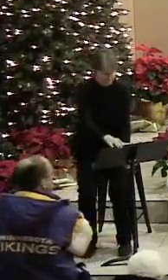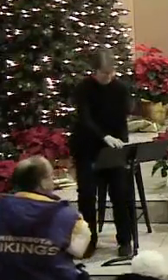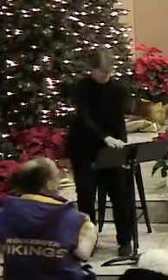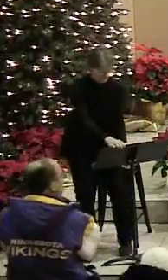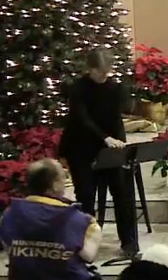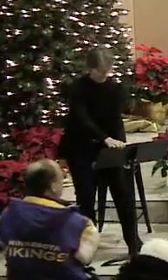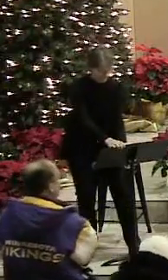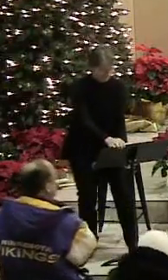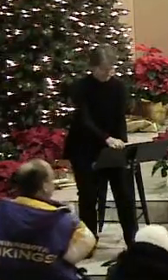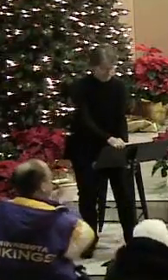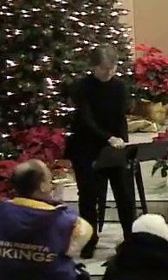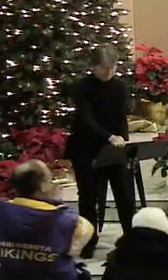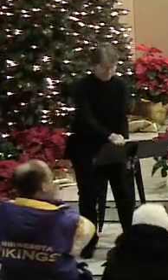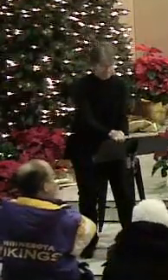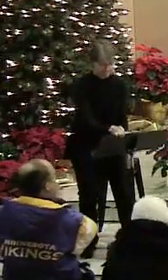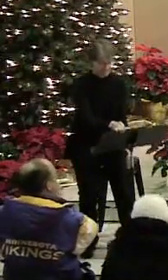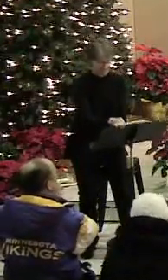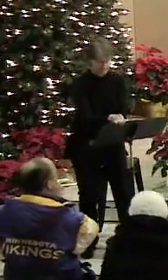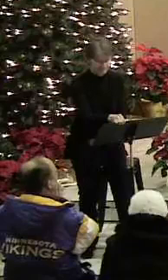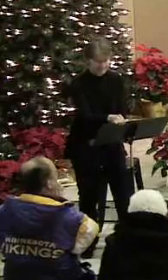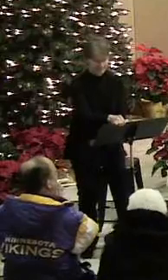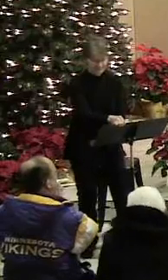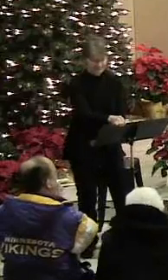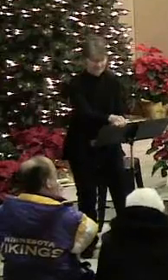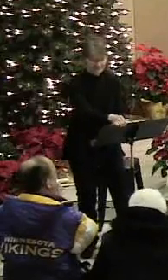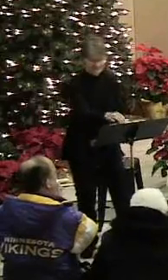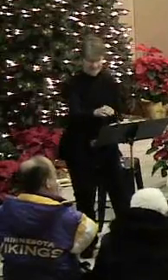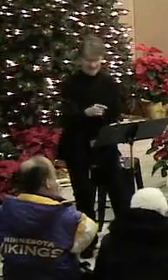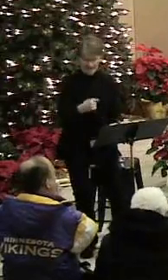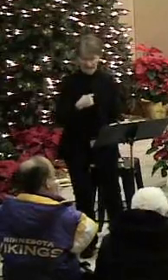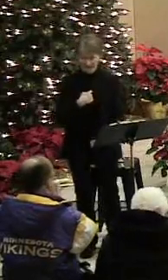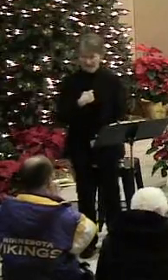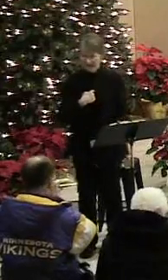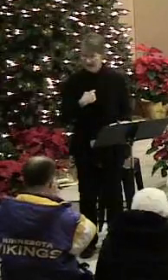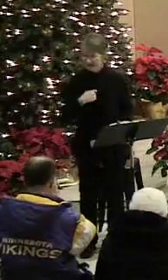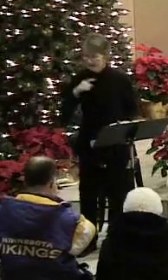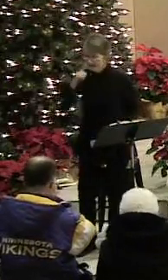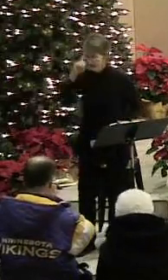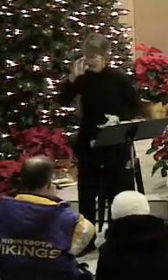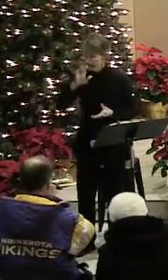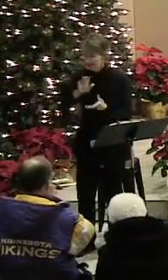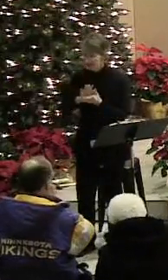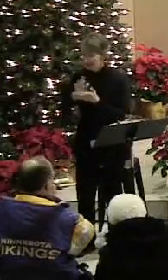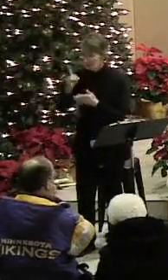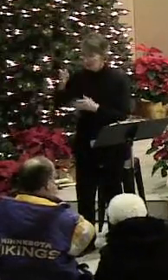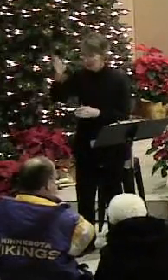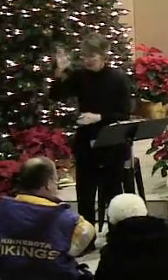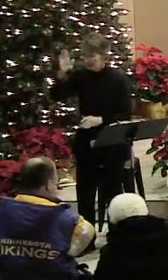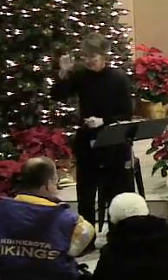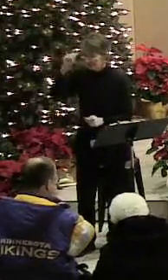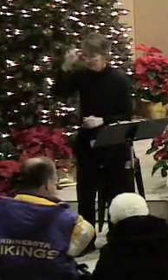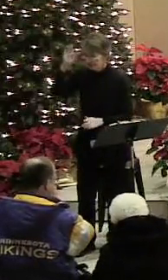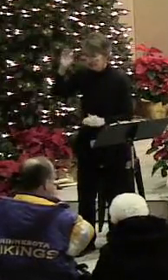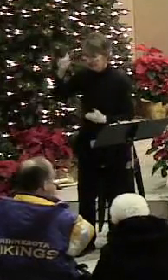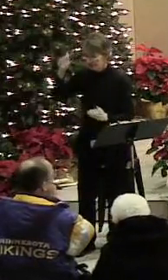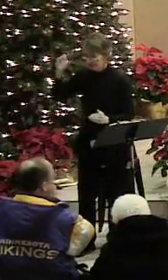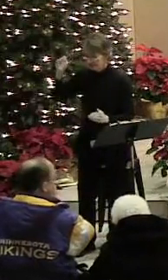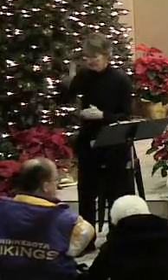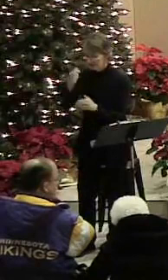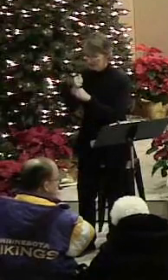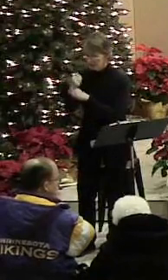Let us now profess our faith. I believe in one God, the Father